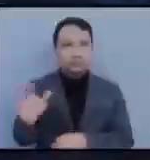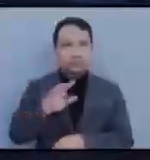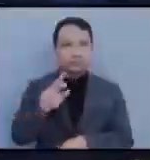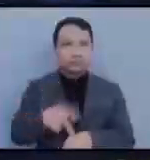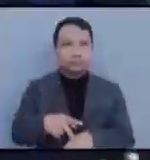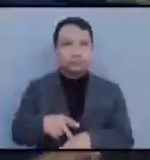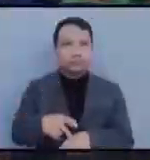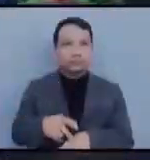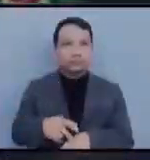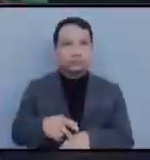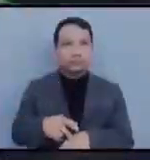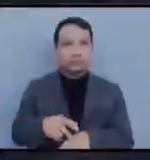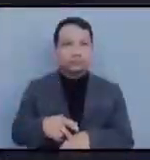rise and shine Pilipinas